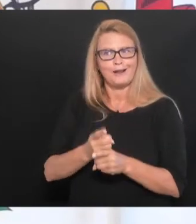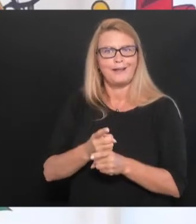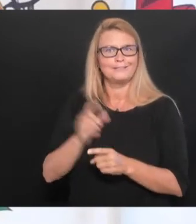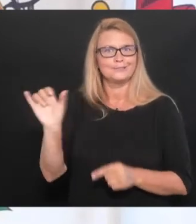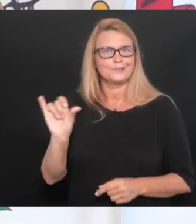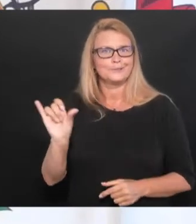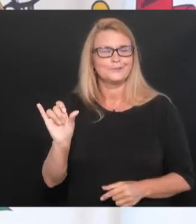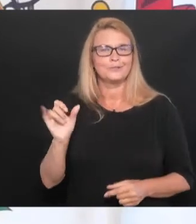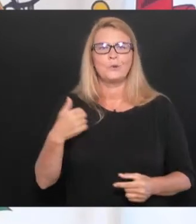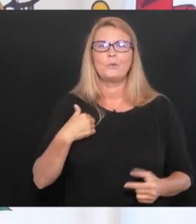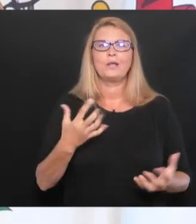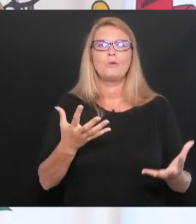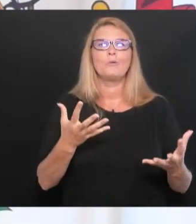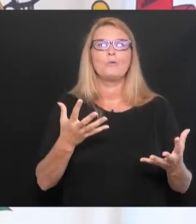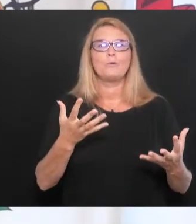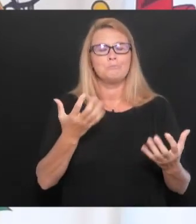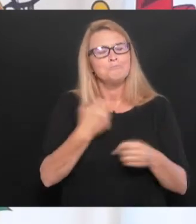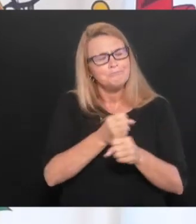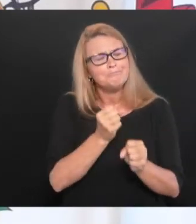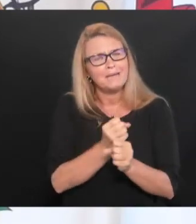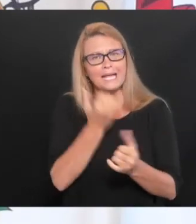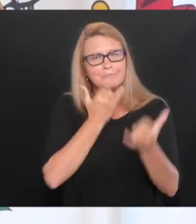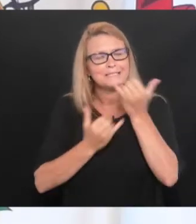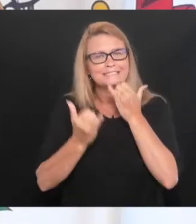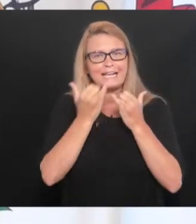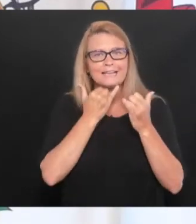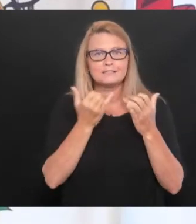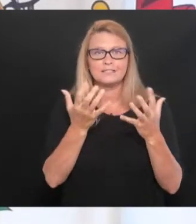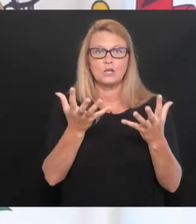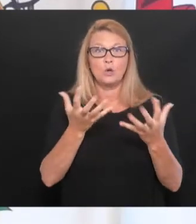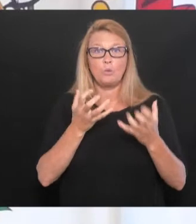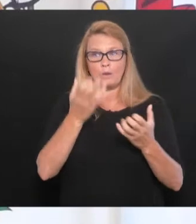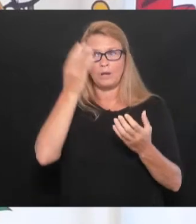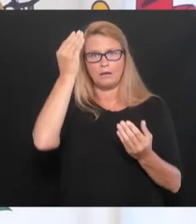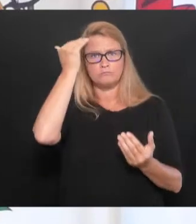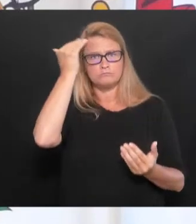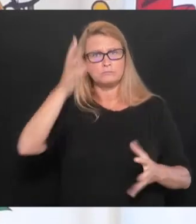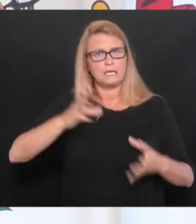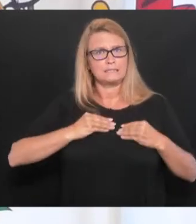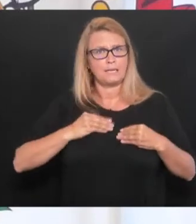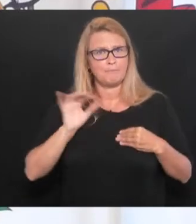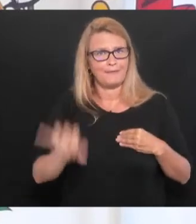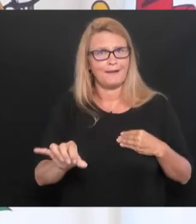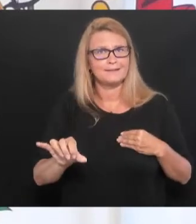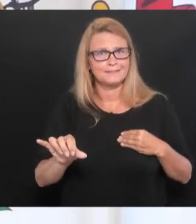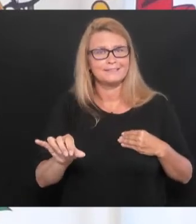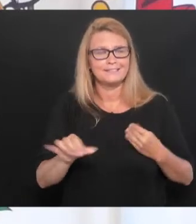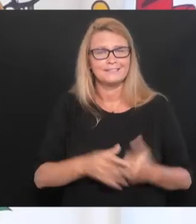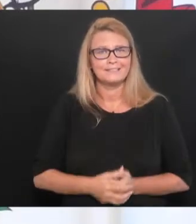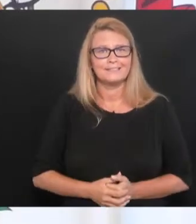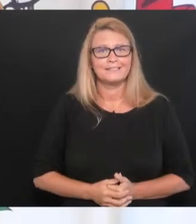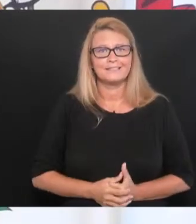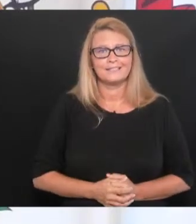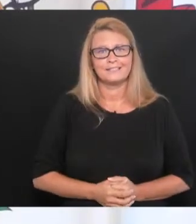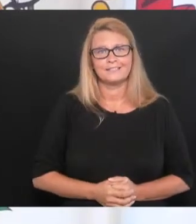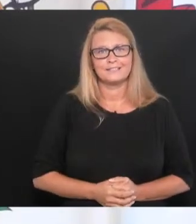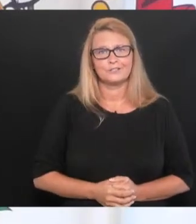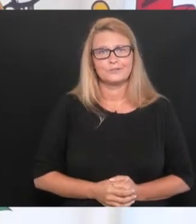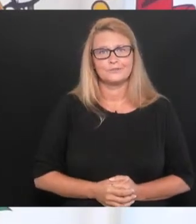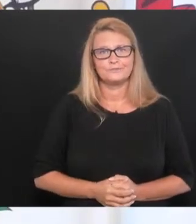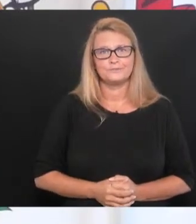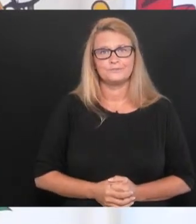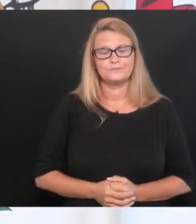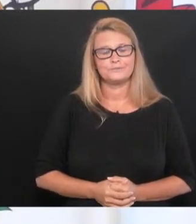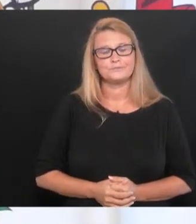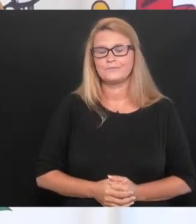because we absolutely make mistakes, and we'll sure acknowledge those mistakes. But I just end by